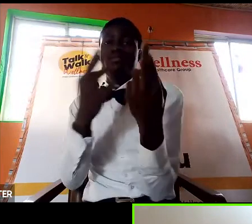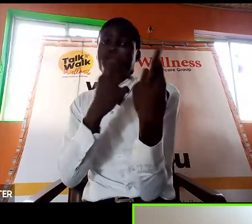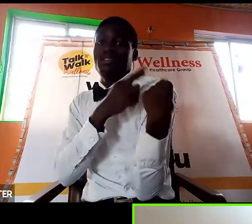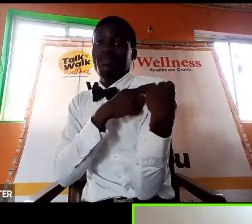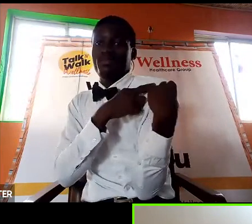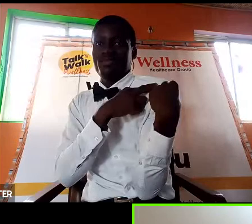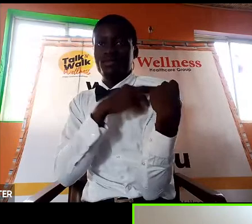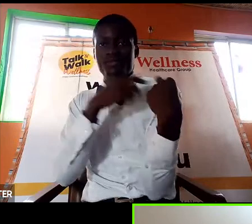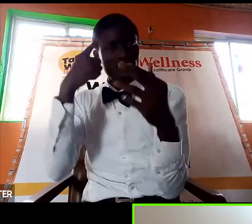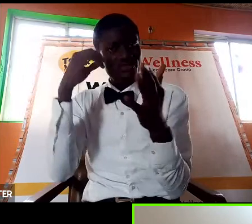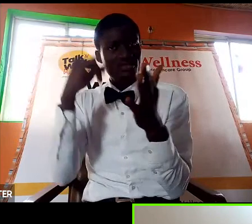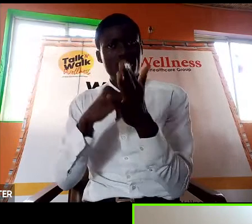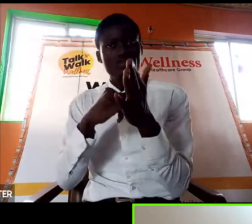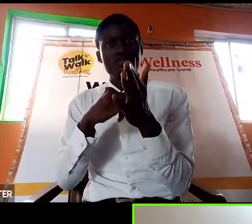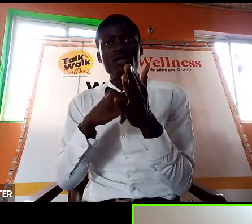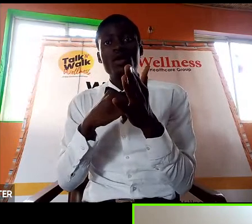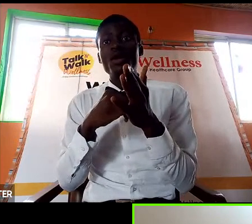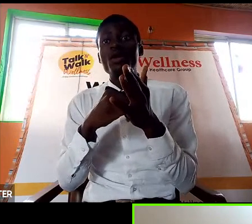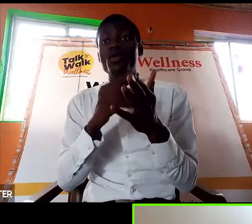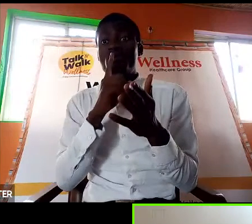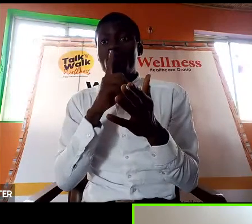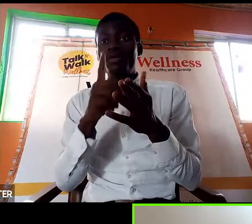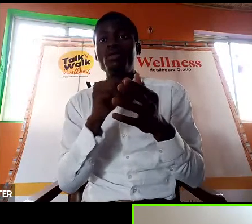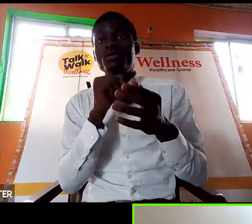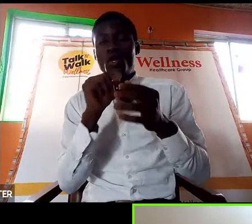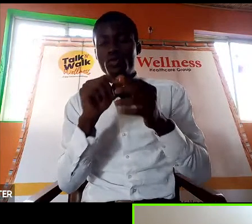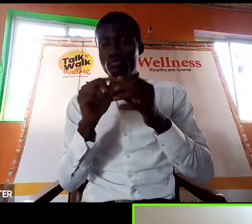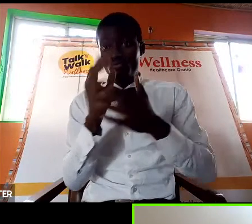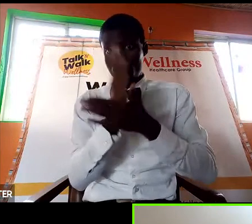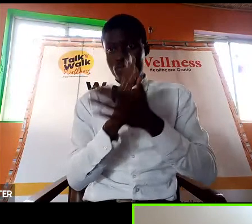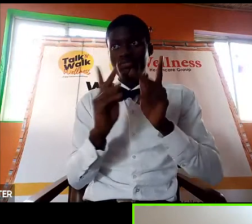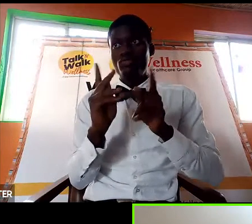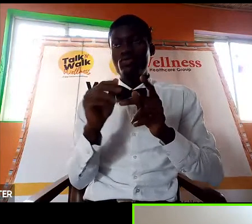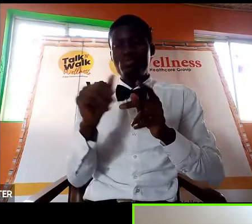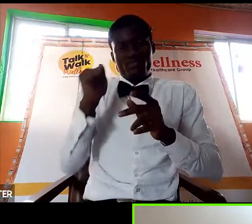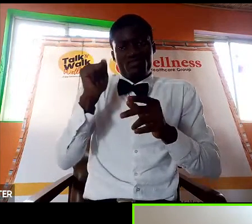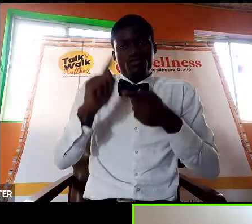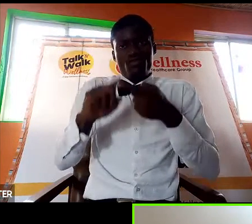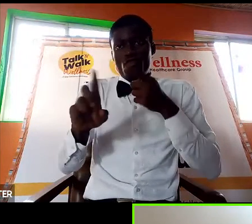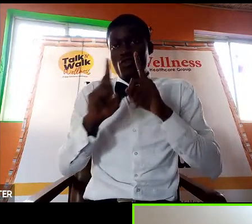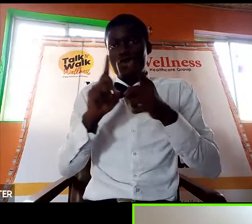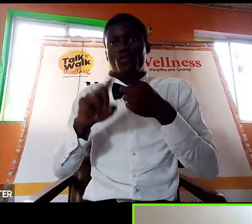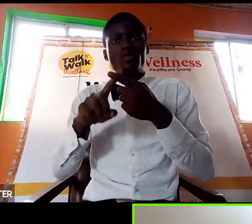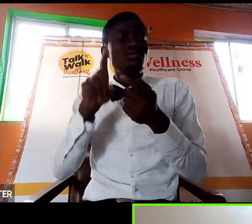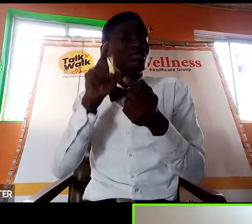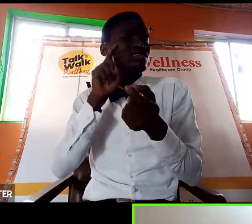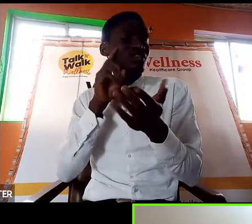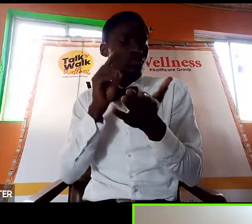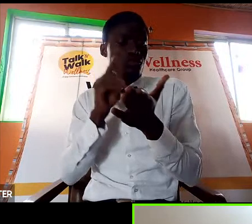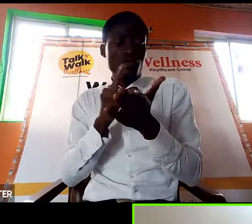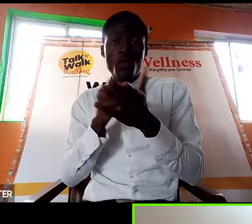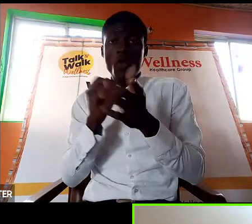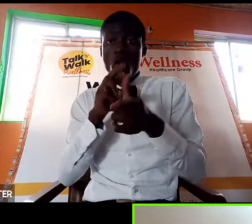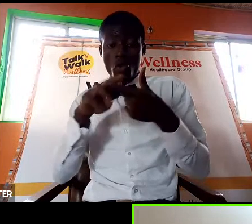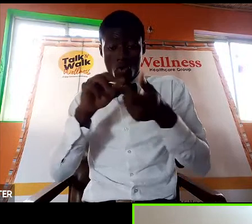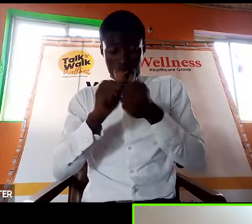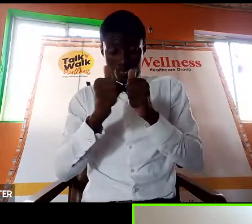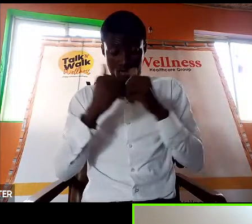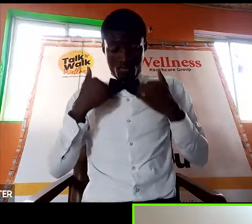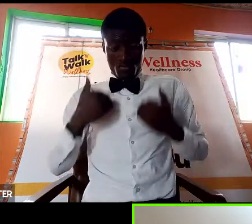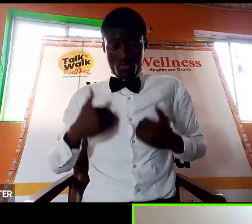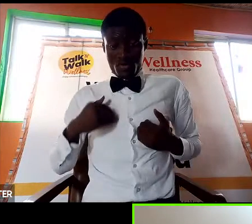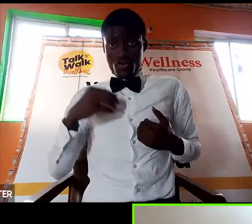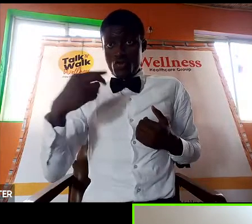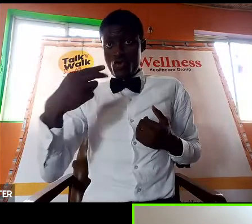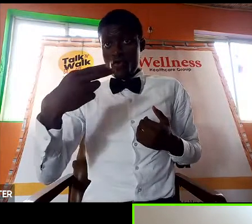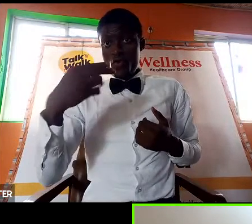of course, not talking to sex therapists, hormonal issues, a lot of factors could be responsible. People